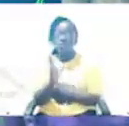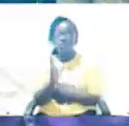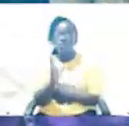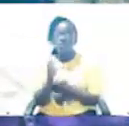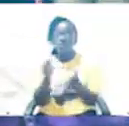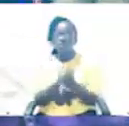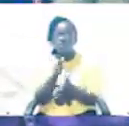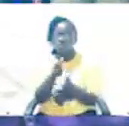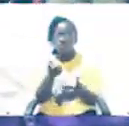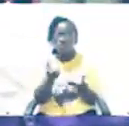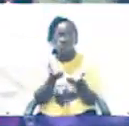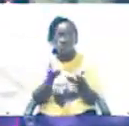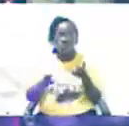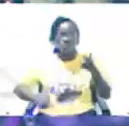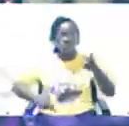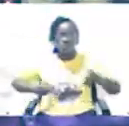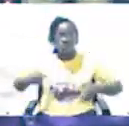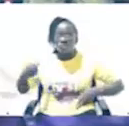resurrect you again.